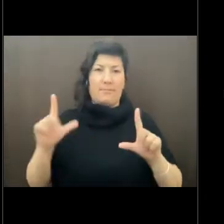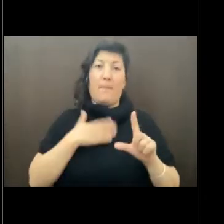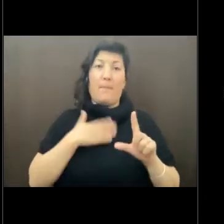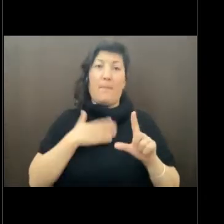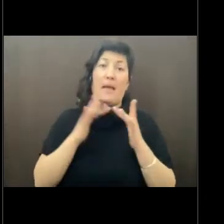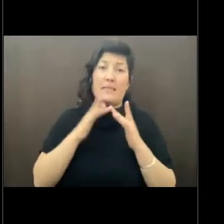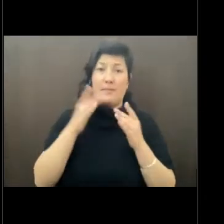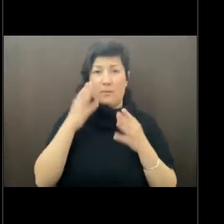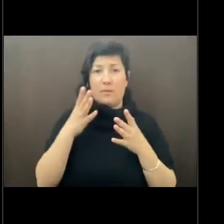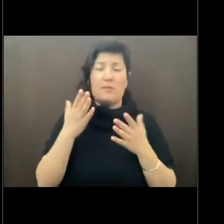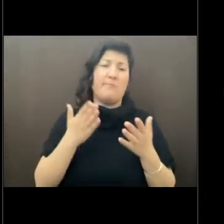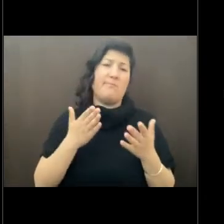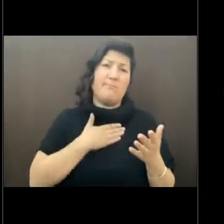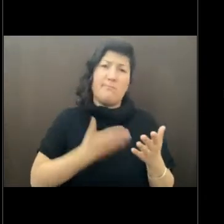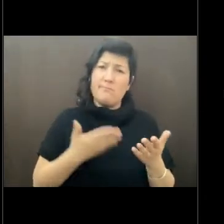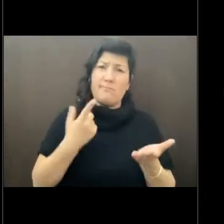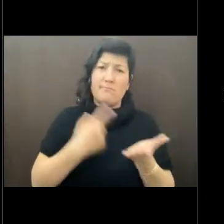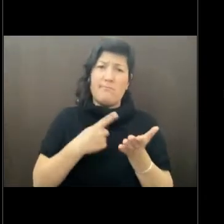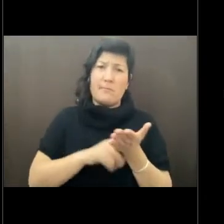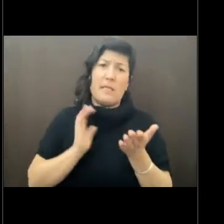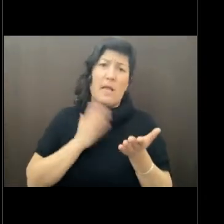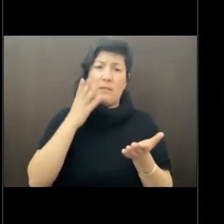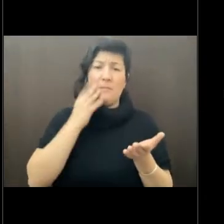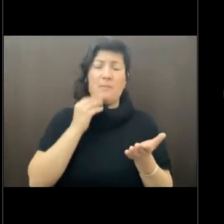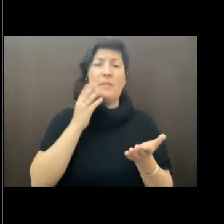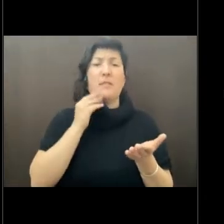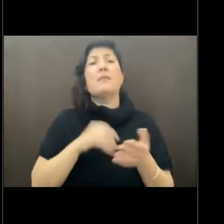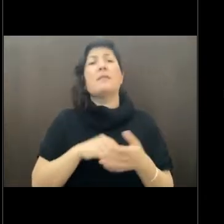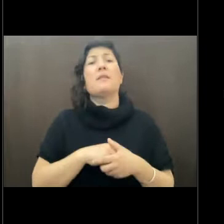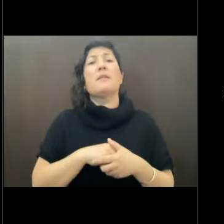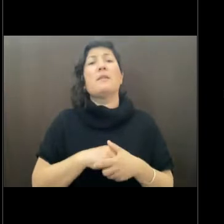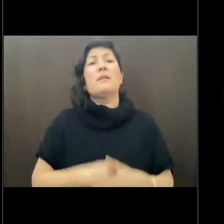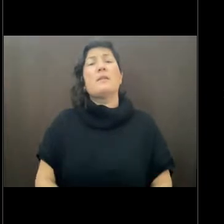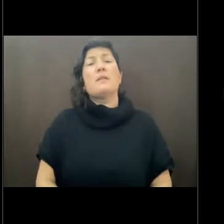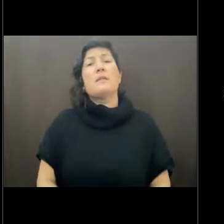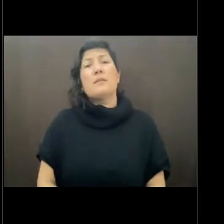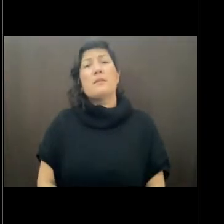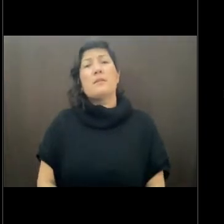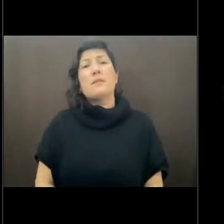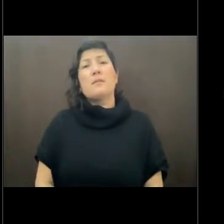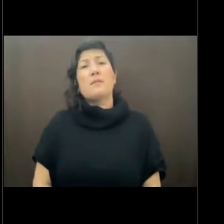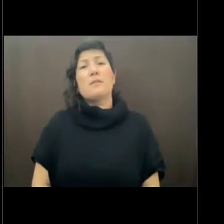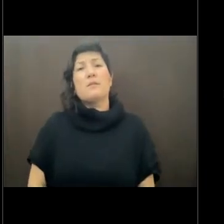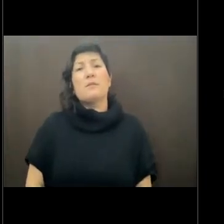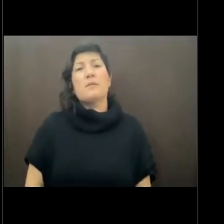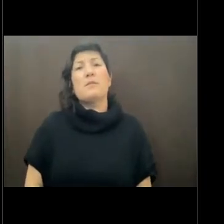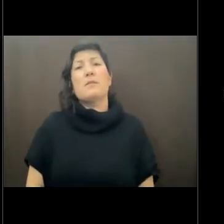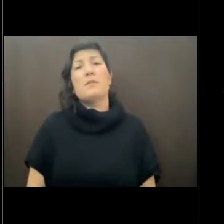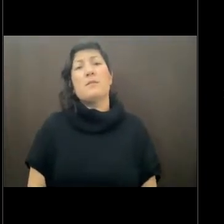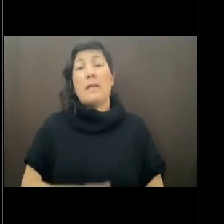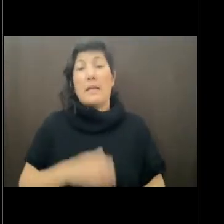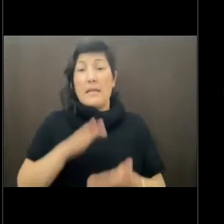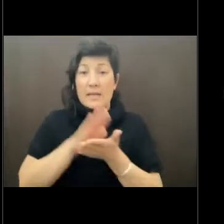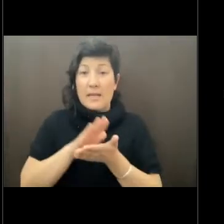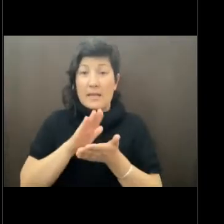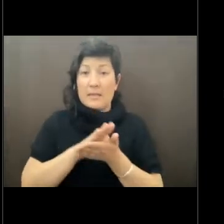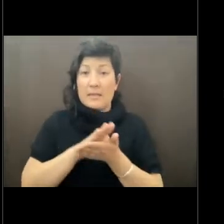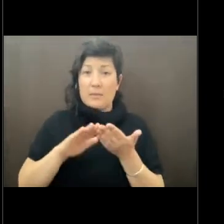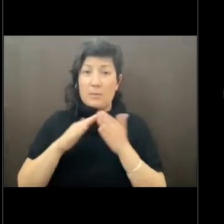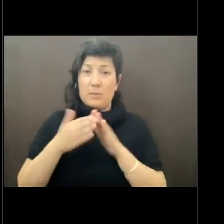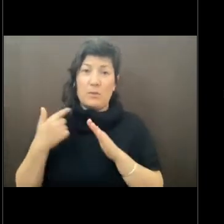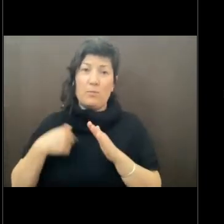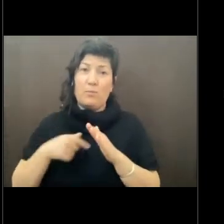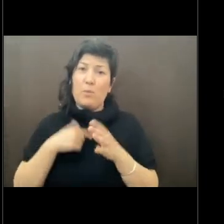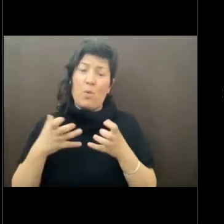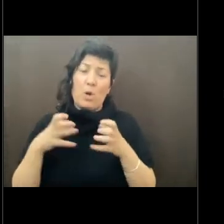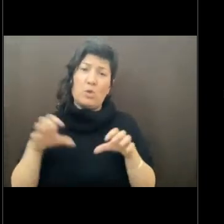our experience if anybody wants to, or answer questions later. I think in the academic community, we want to do the right